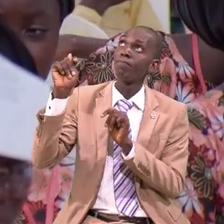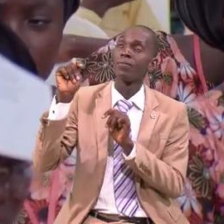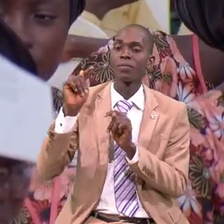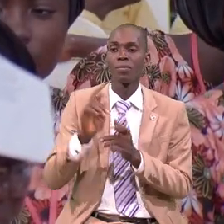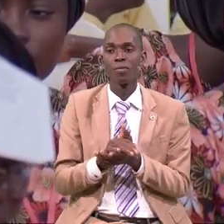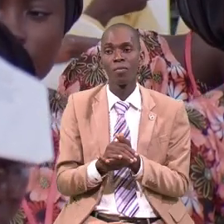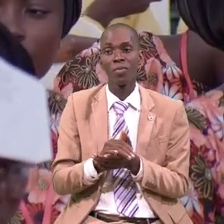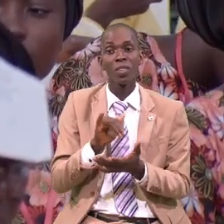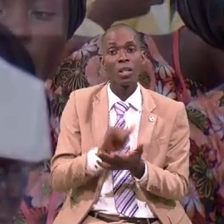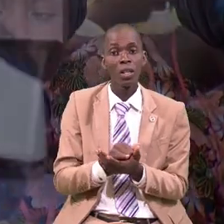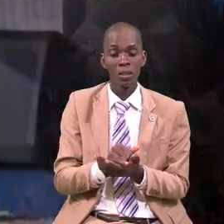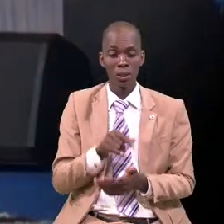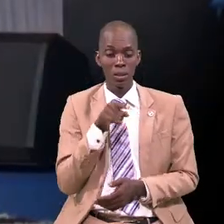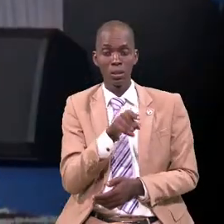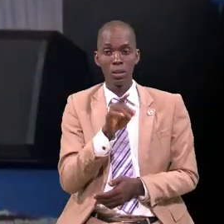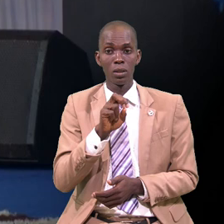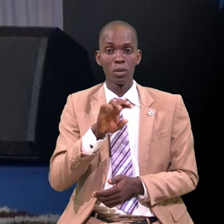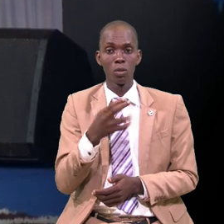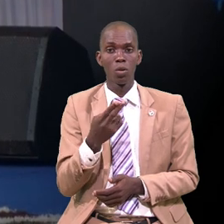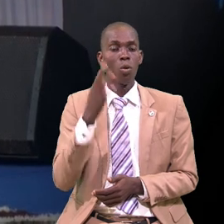that he should not see death.